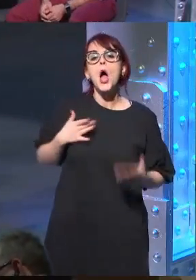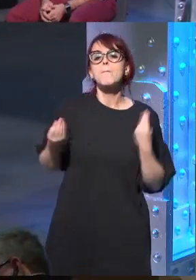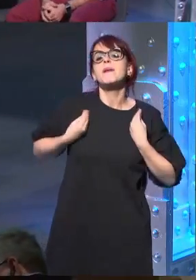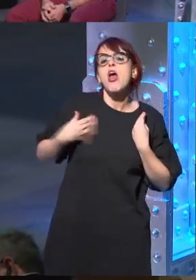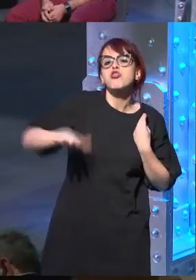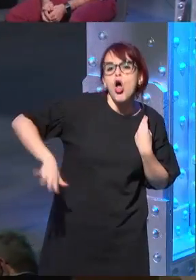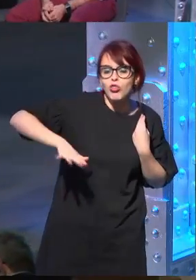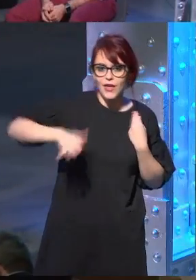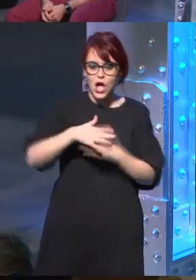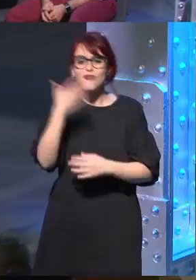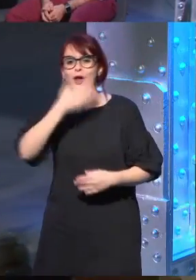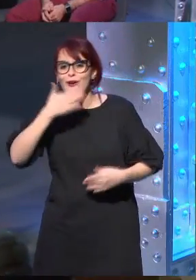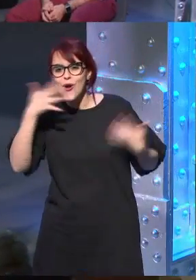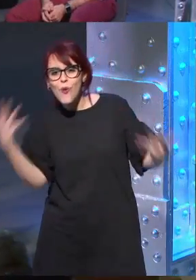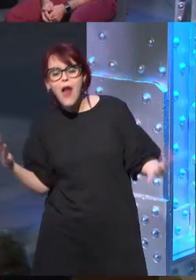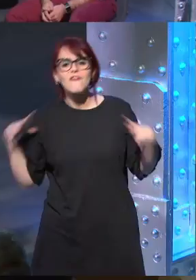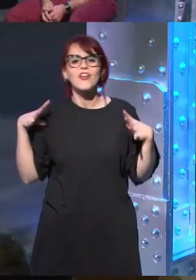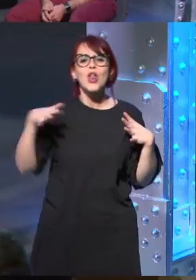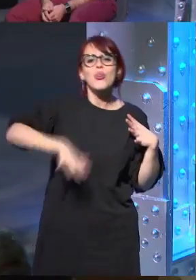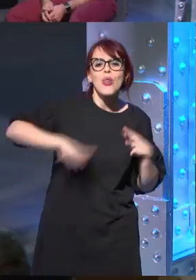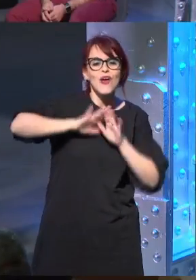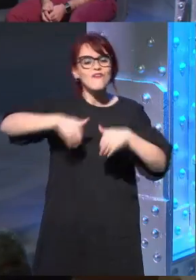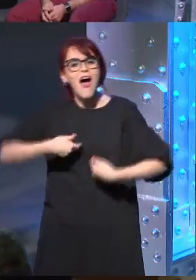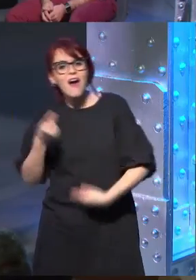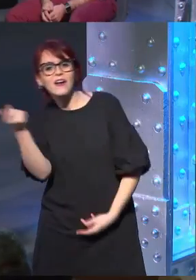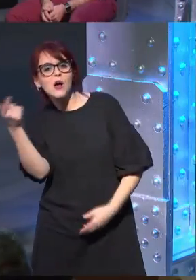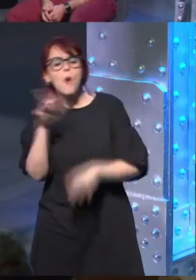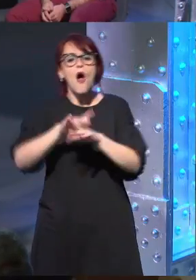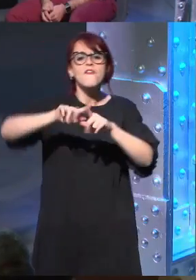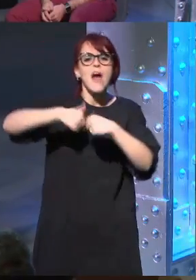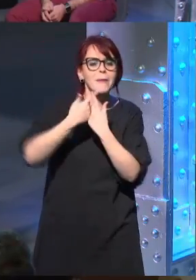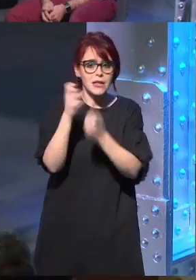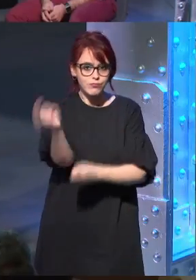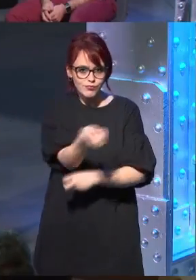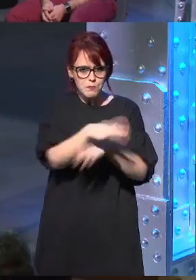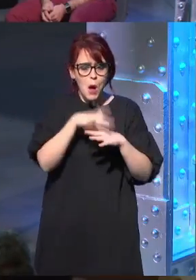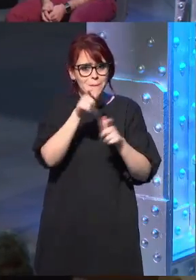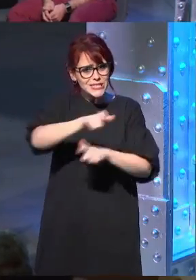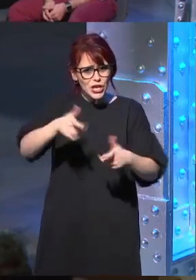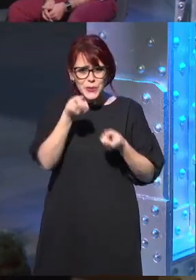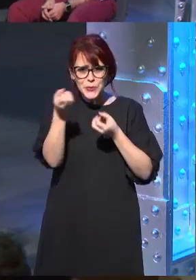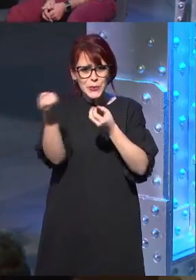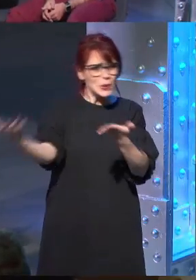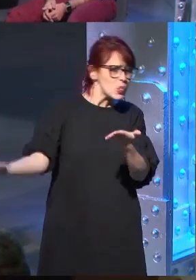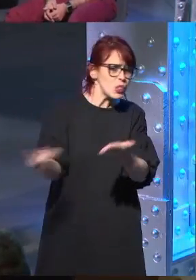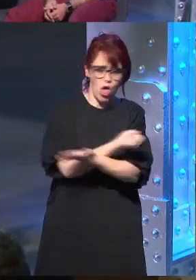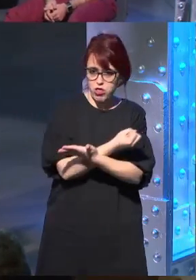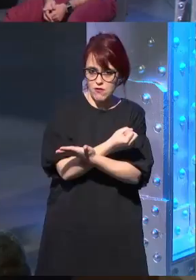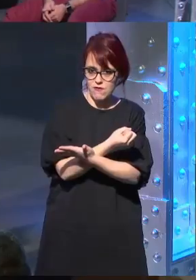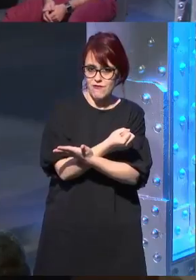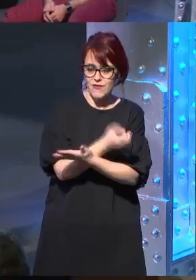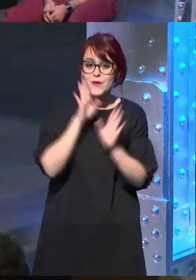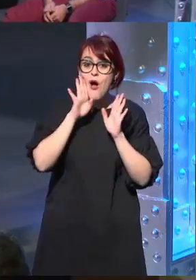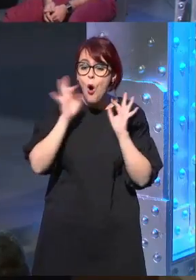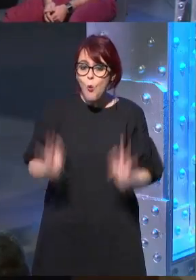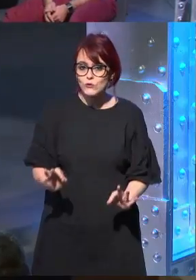And mainly, you should tell them not to provide them with certain information, like when you're leaving for holidays, where you're going, what